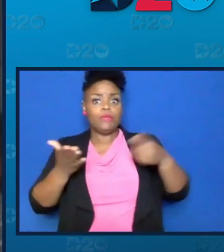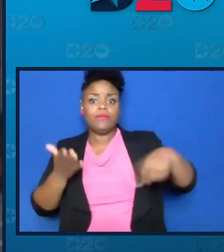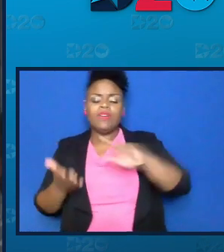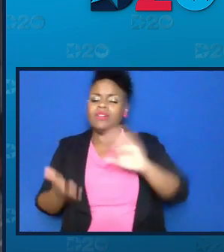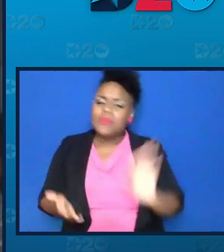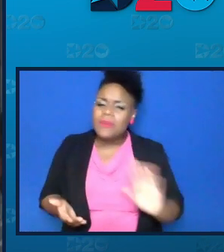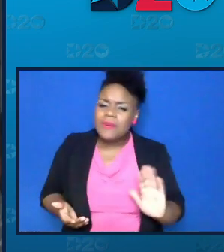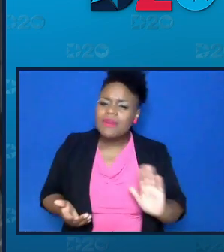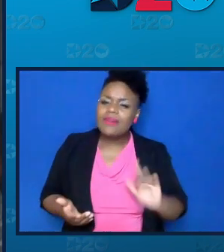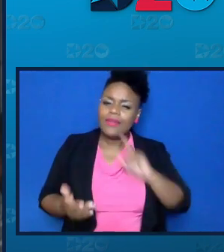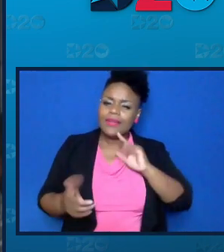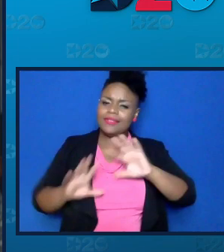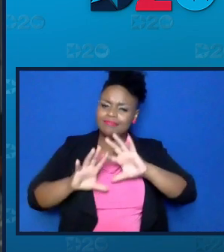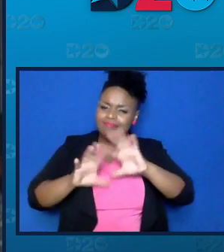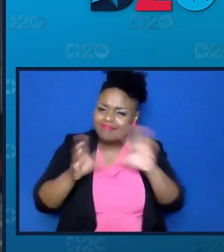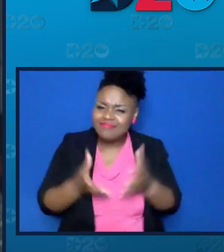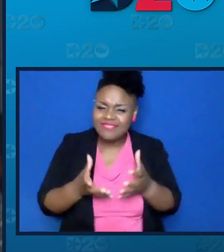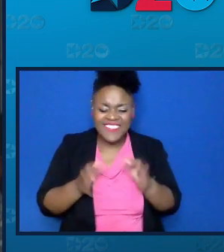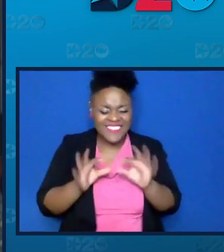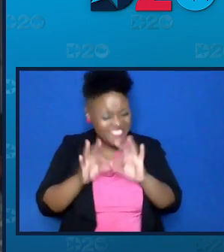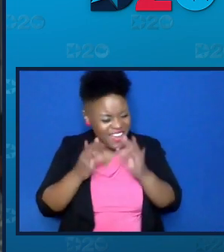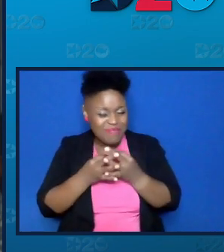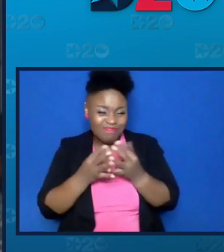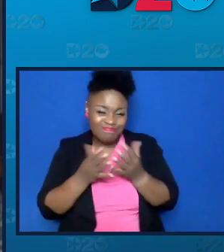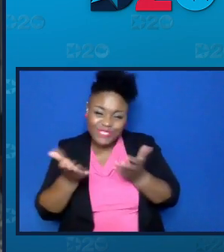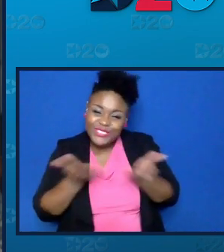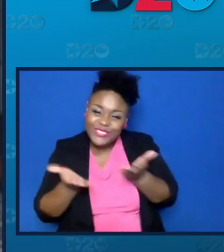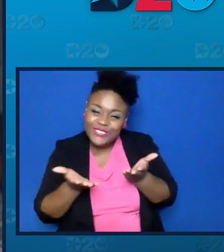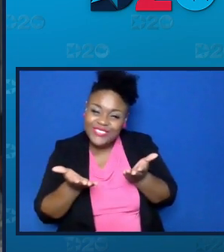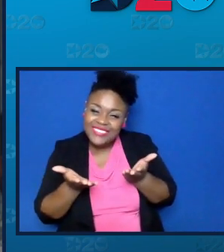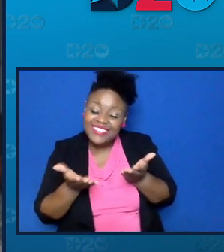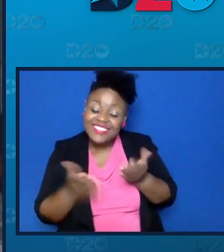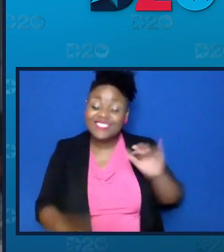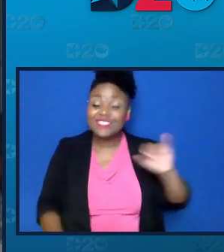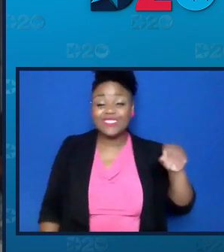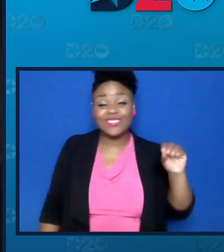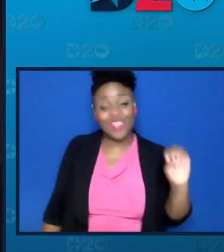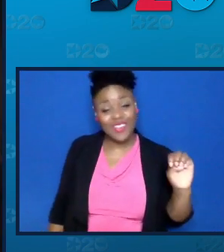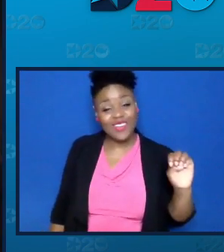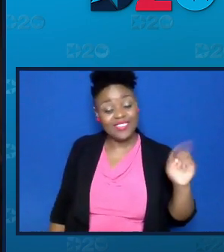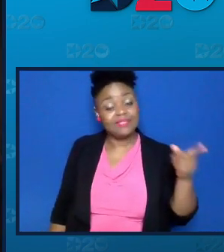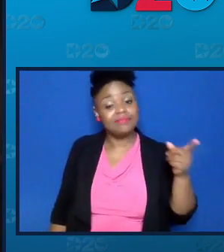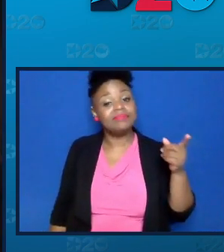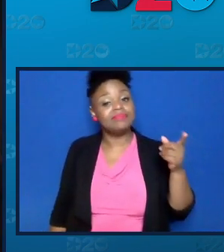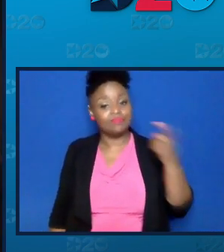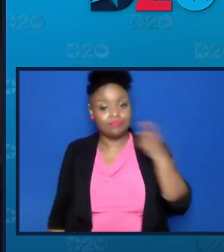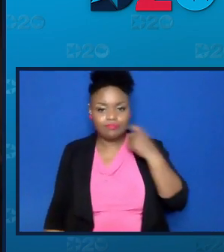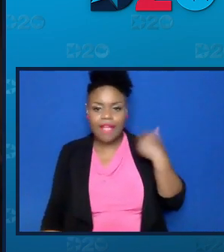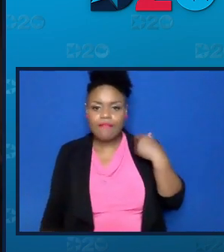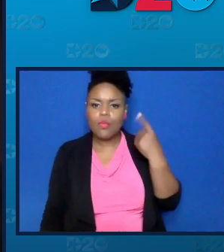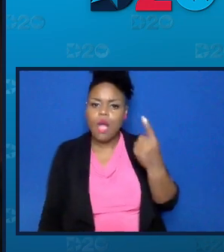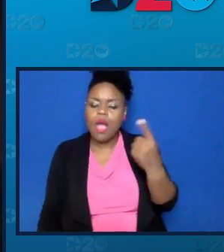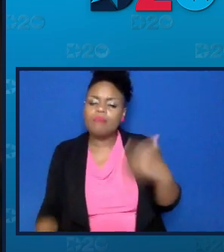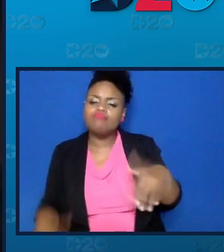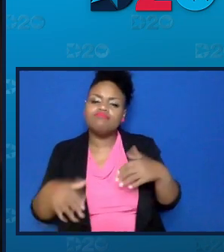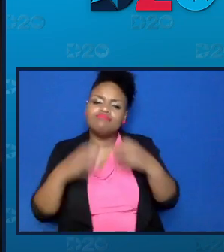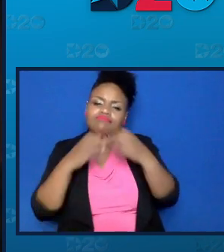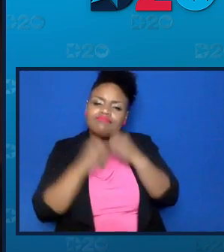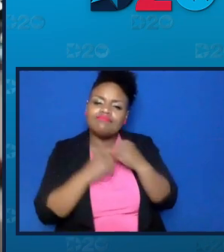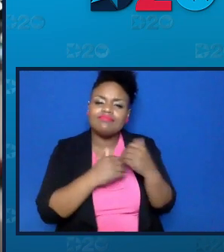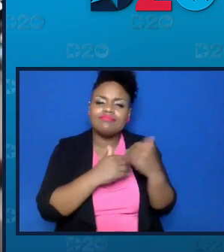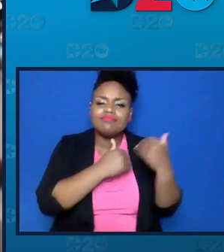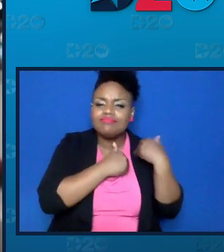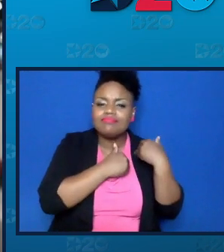well. Joe said we have one sacred obligation: to take care of our